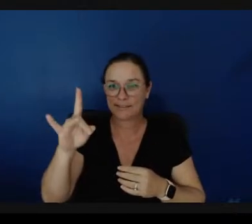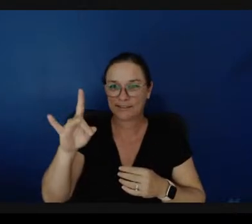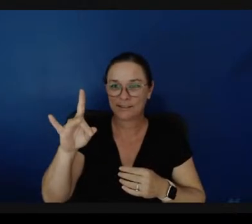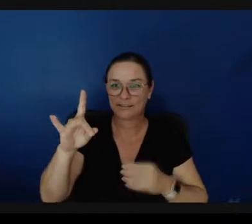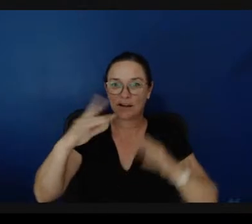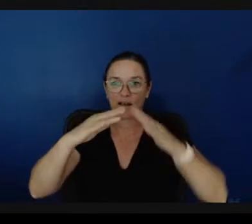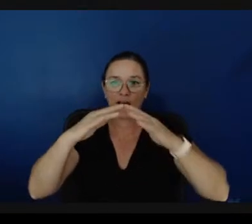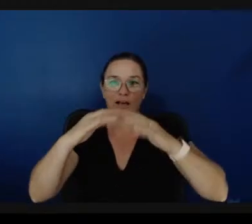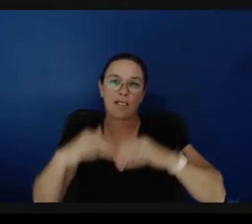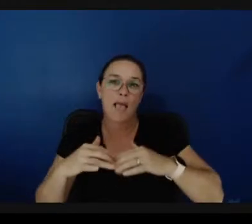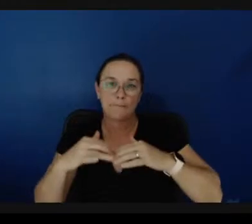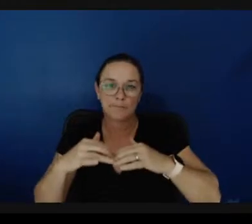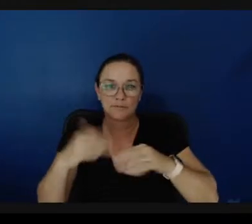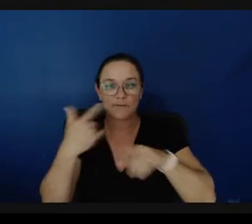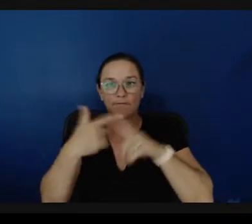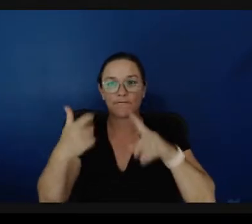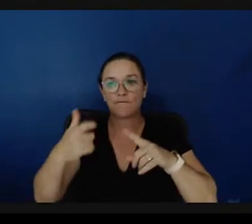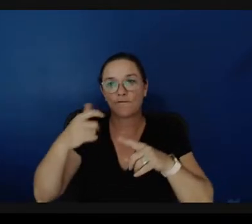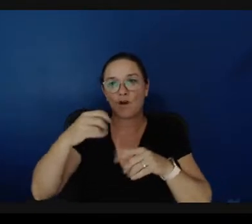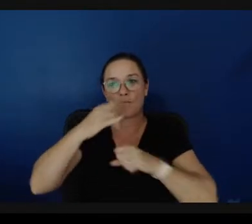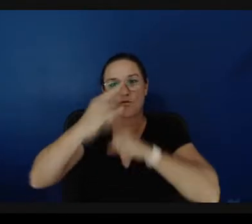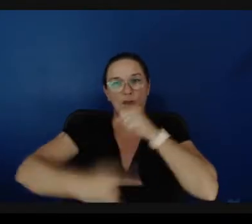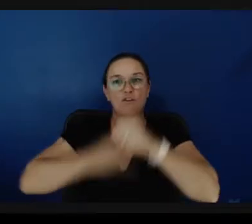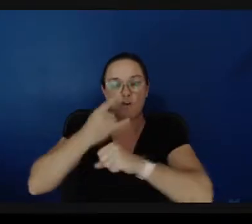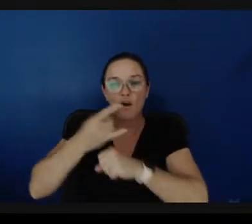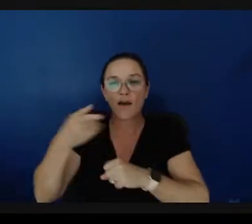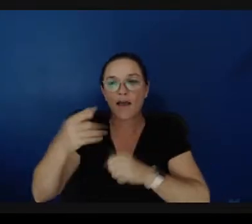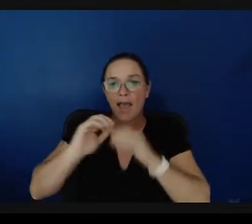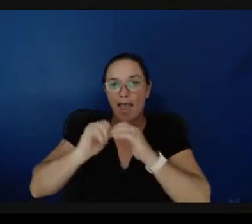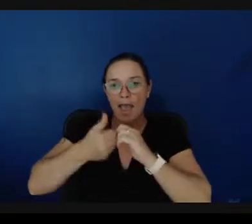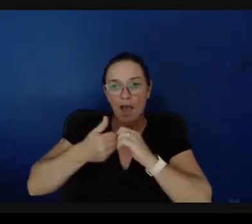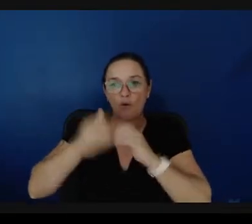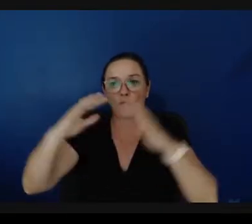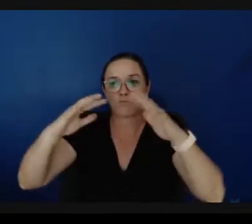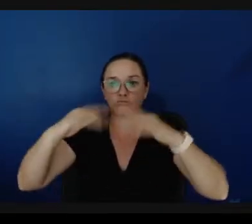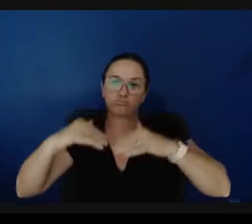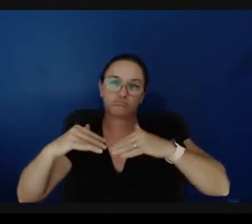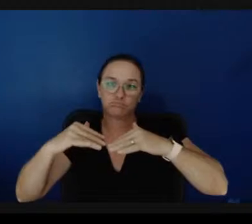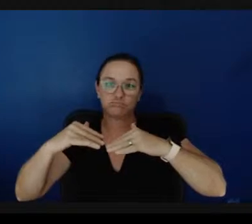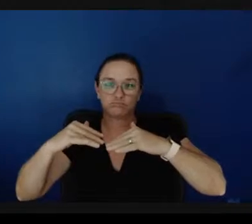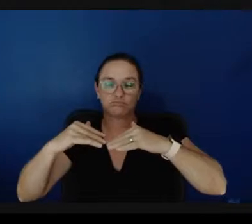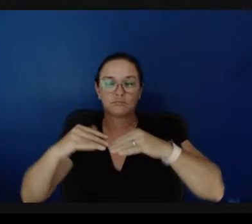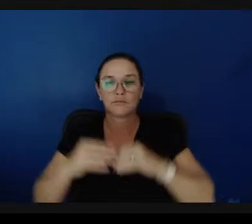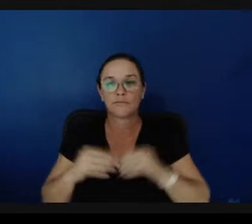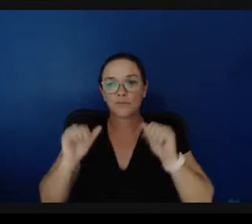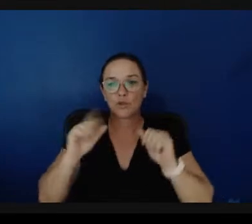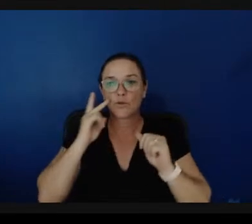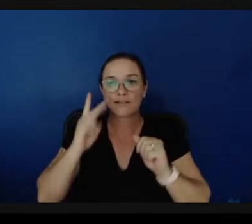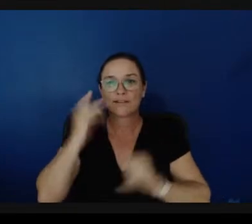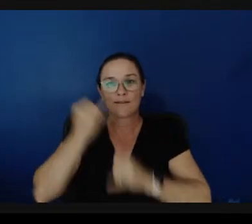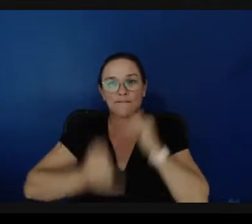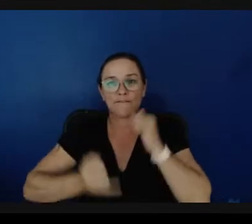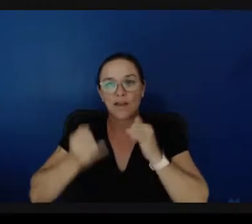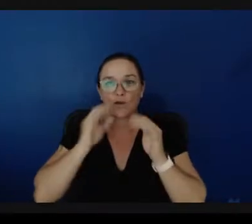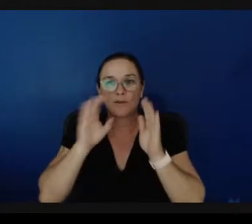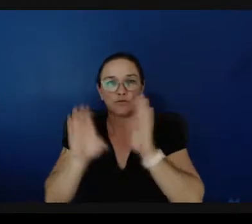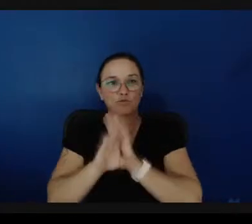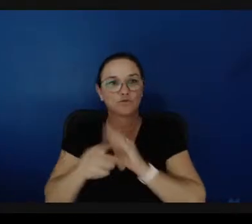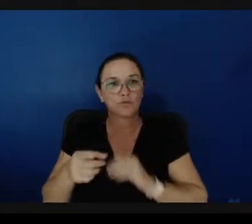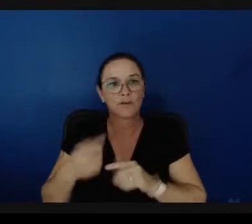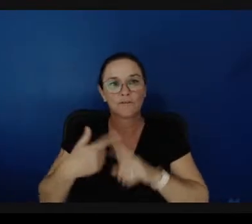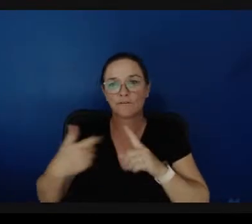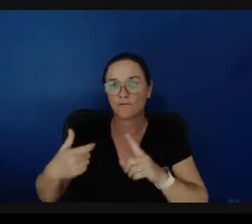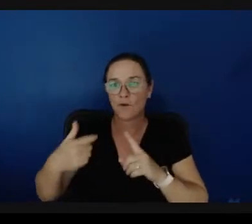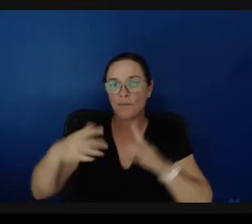collapse animation from radar, right, of how the crater actually collapsed here. So you see at the final picture, there's our downdrop block all the way through